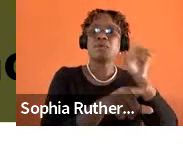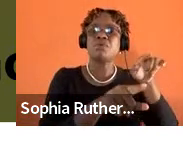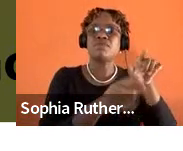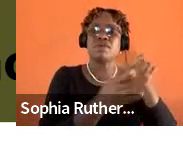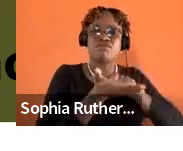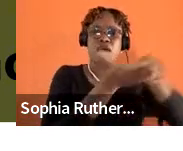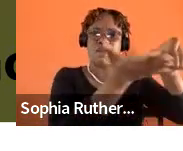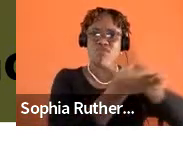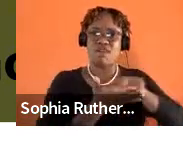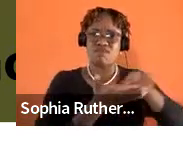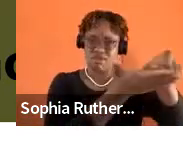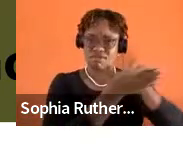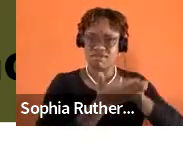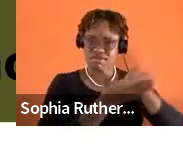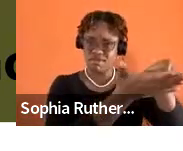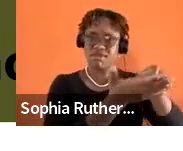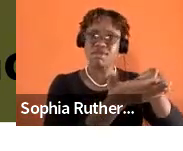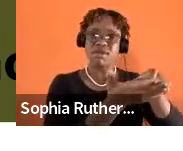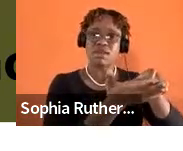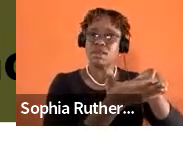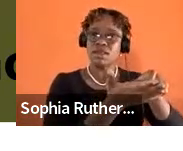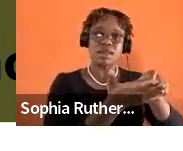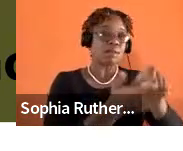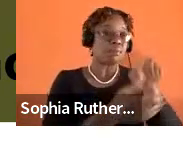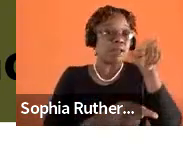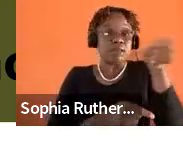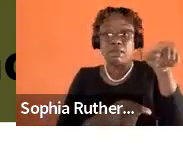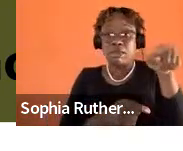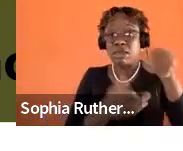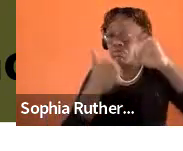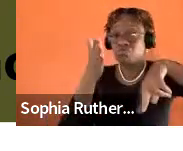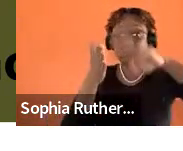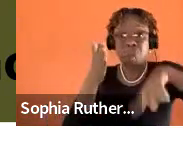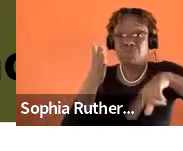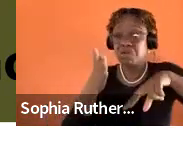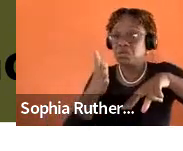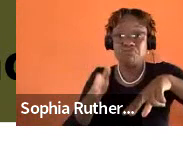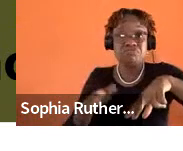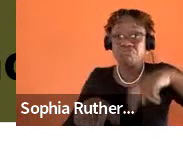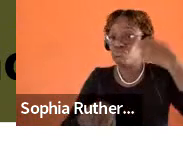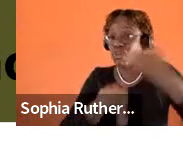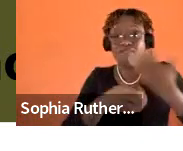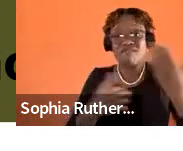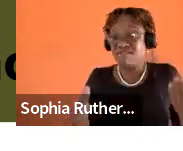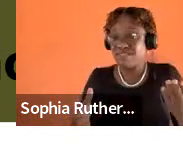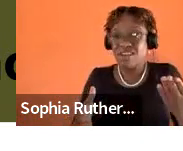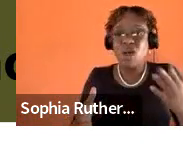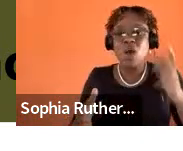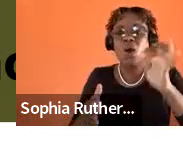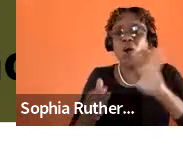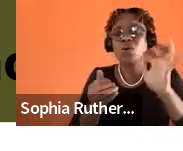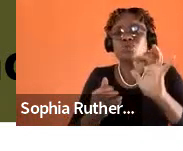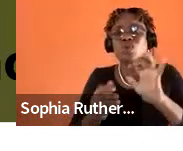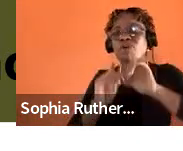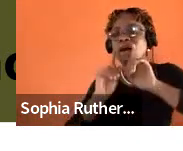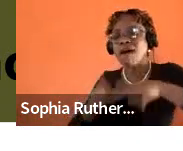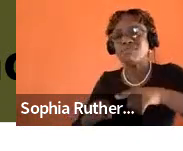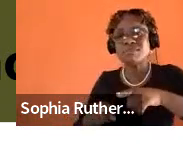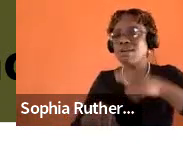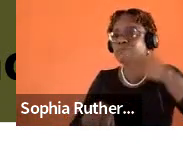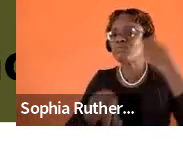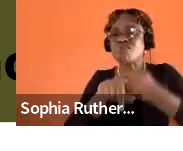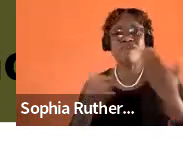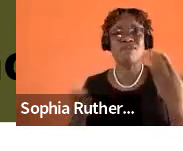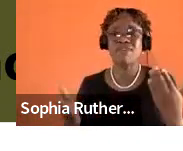was unwilling to read the response and to reply via writing to that person. This is